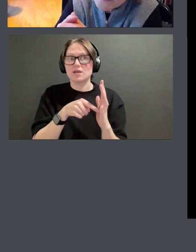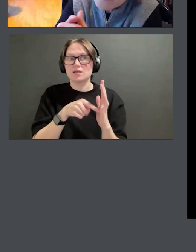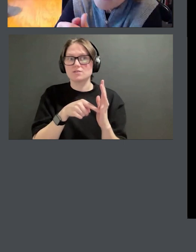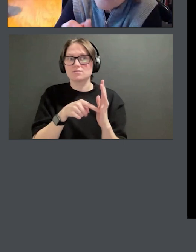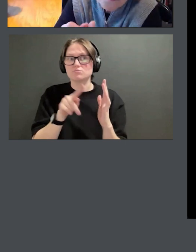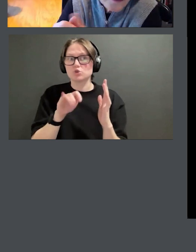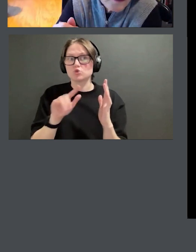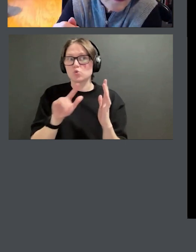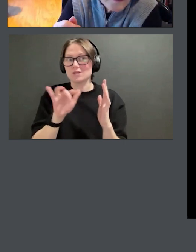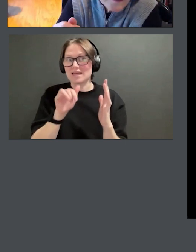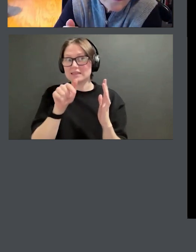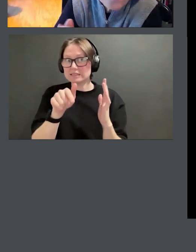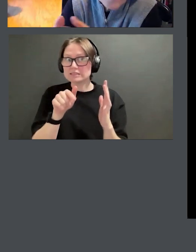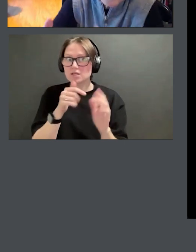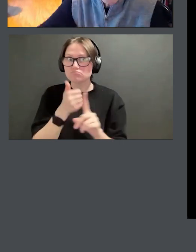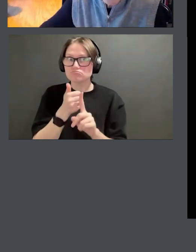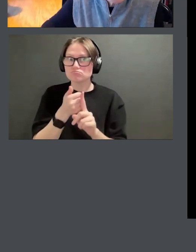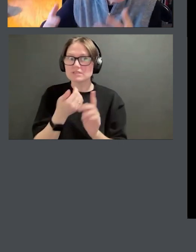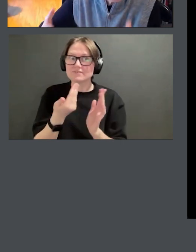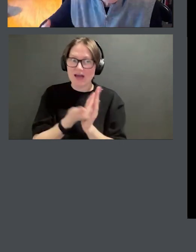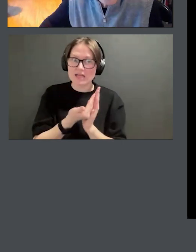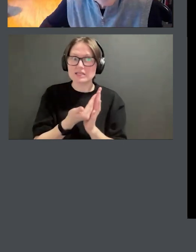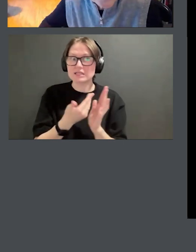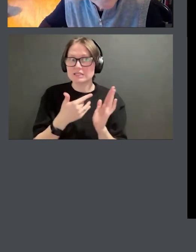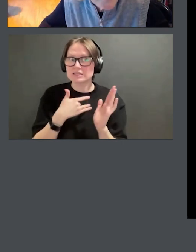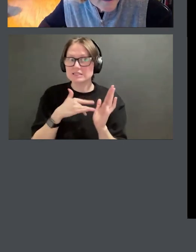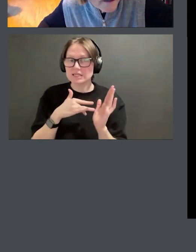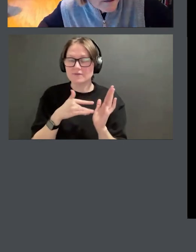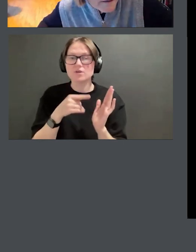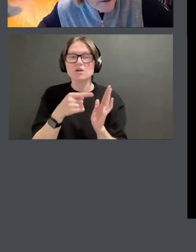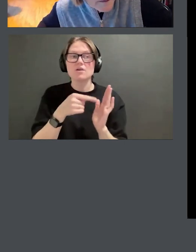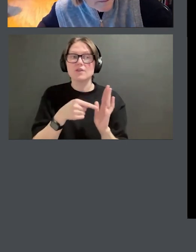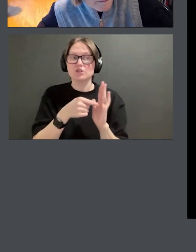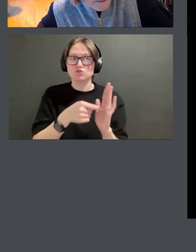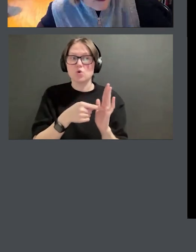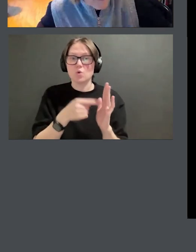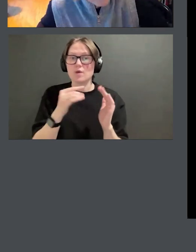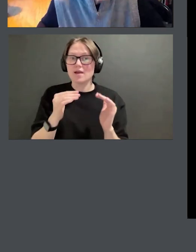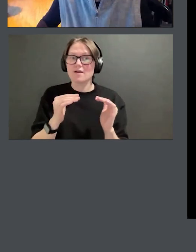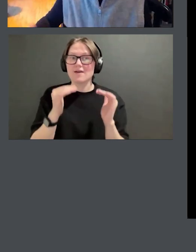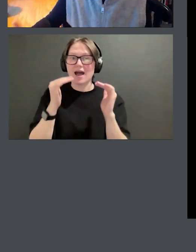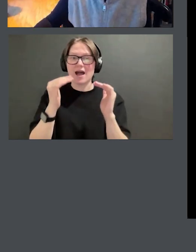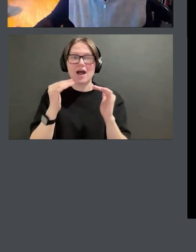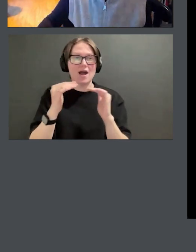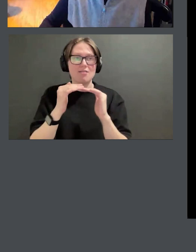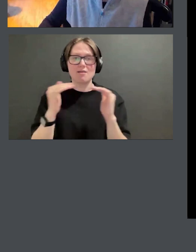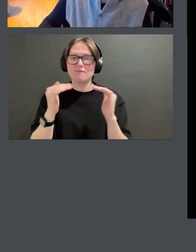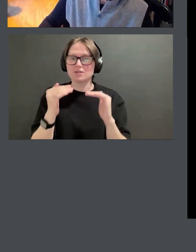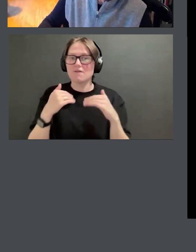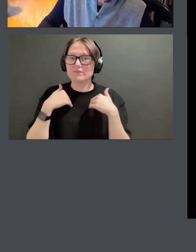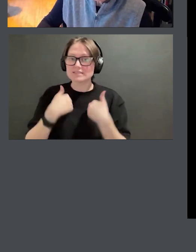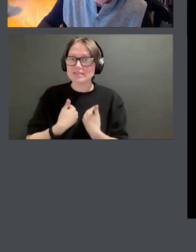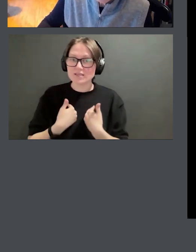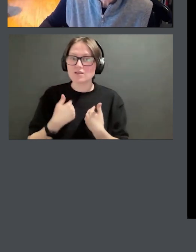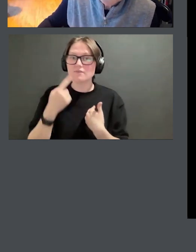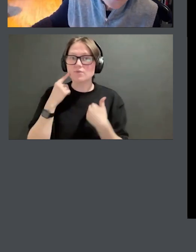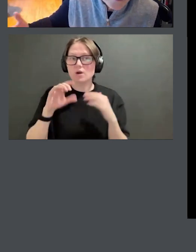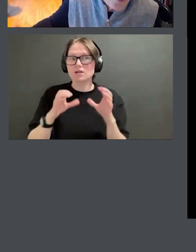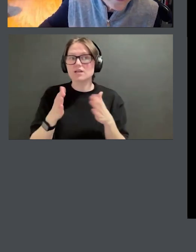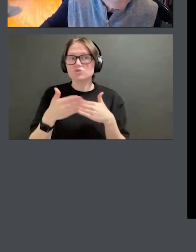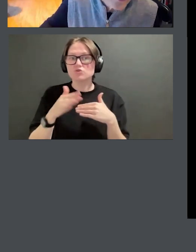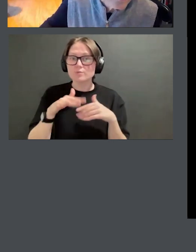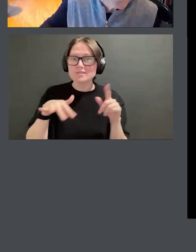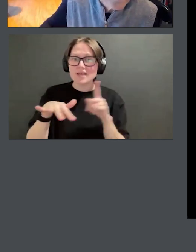and sensitive that they have a high level of fatigue in a classroom setting or even in a home